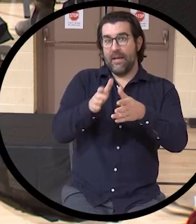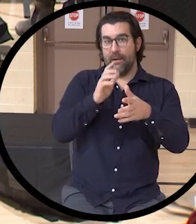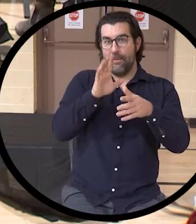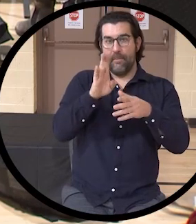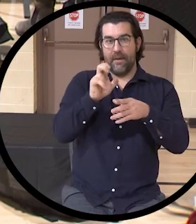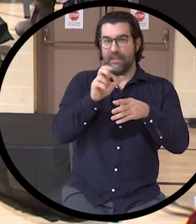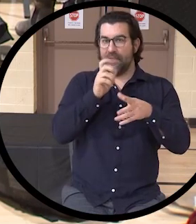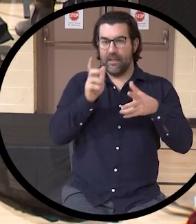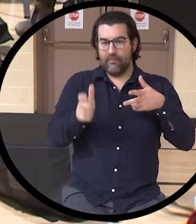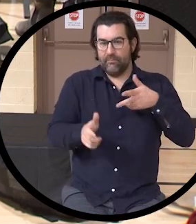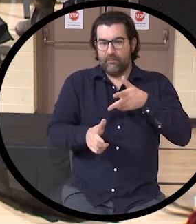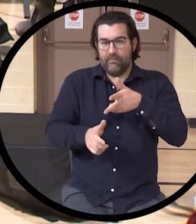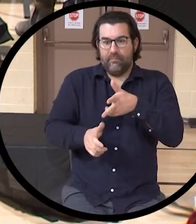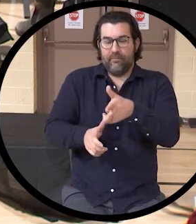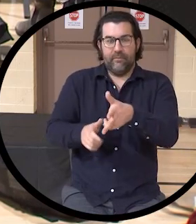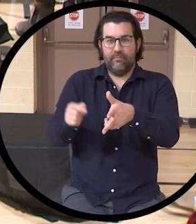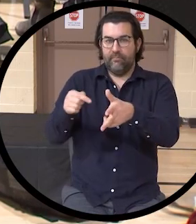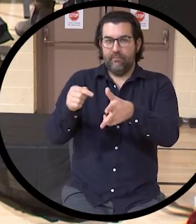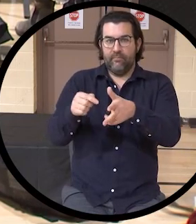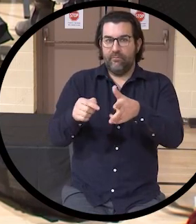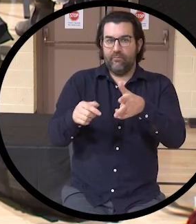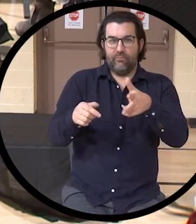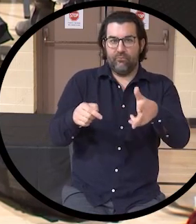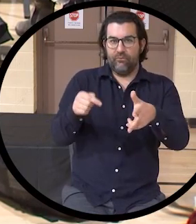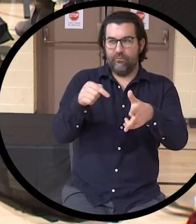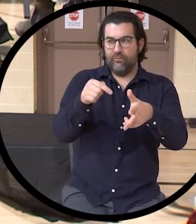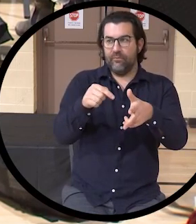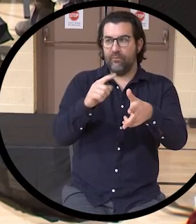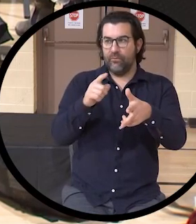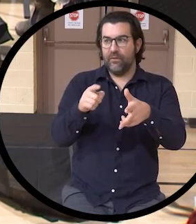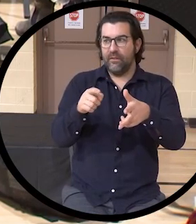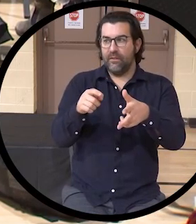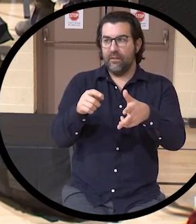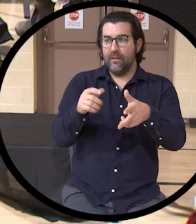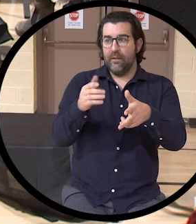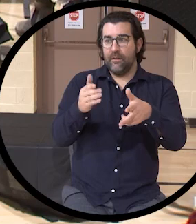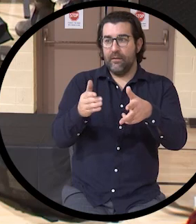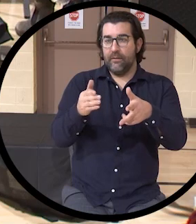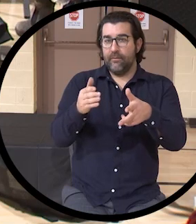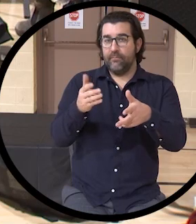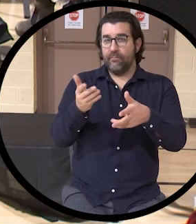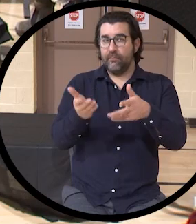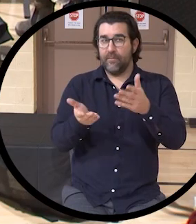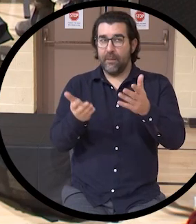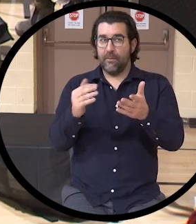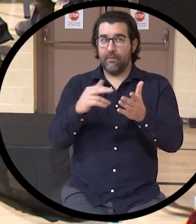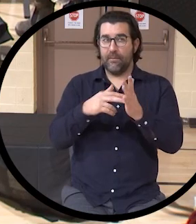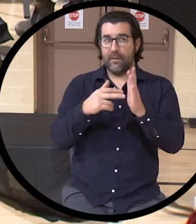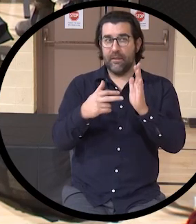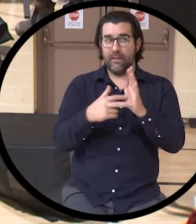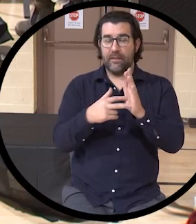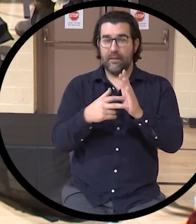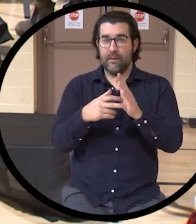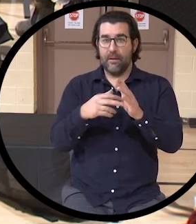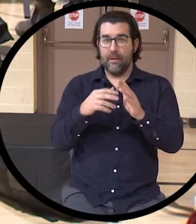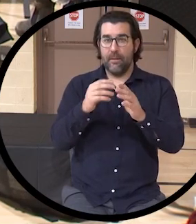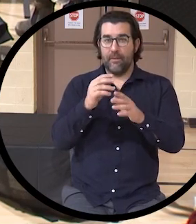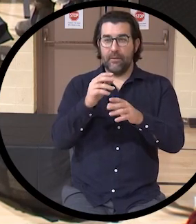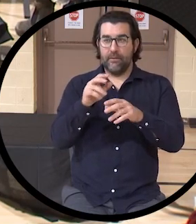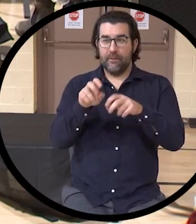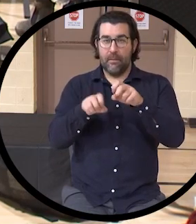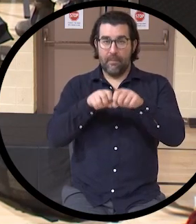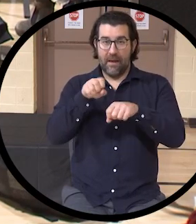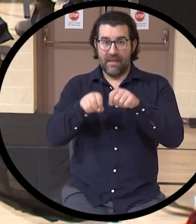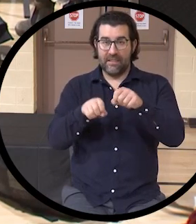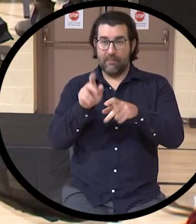curb. So I think overall there'll be maybe perhaps a few more conflicts between bikes and pedestrians, but